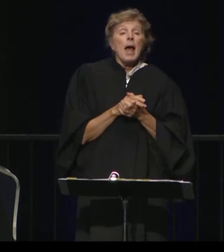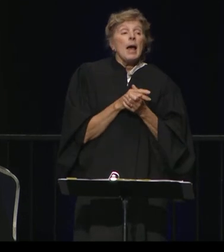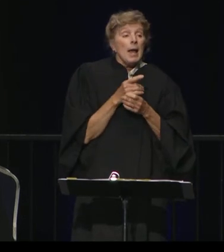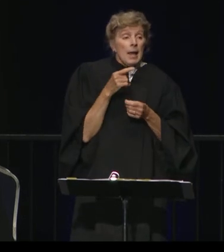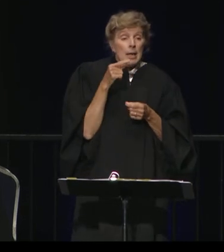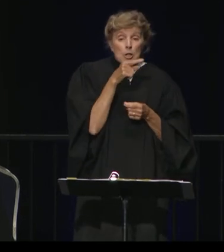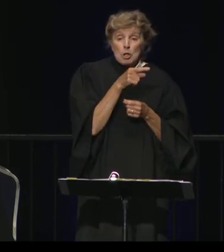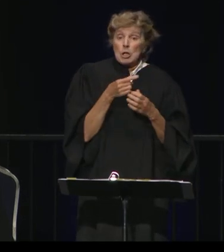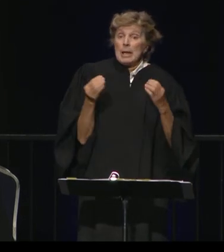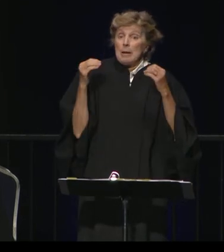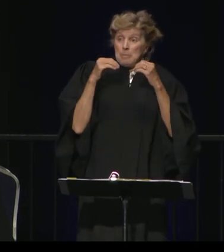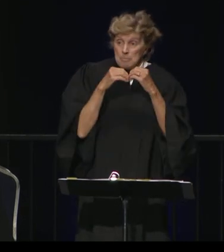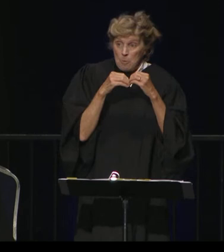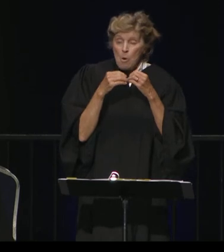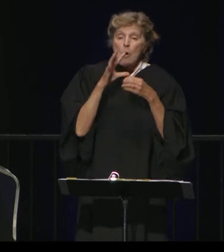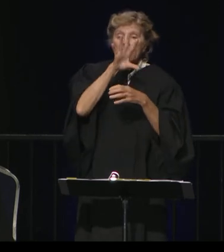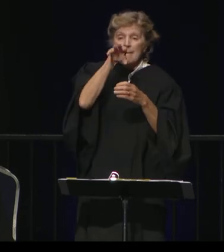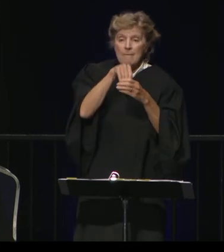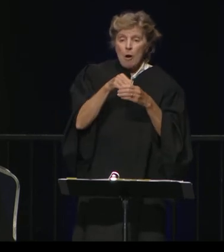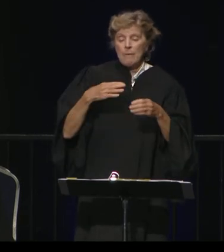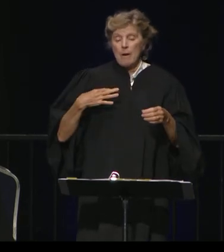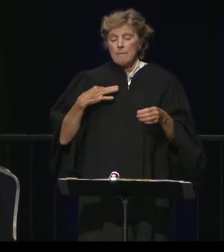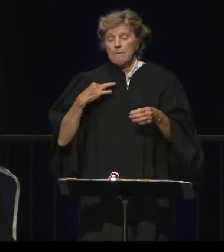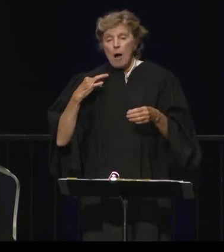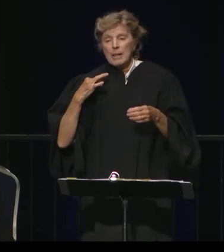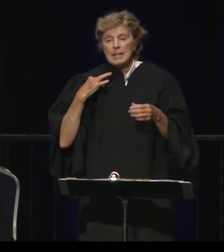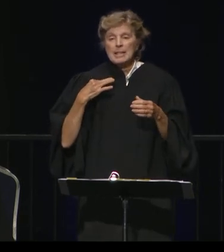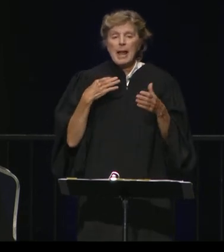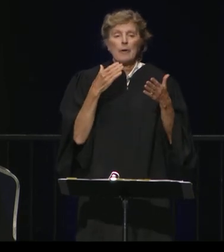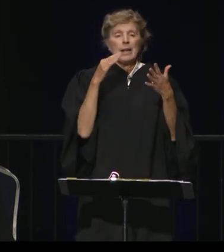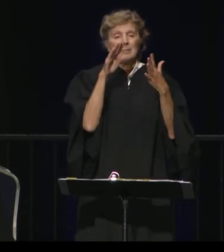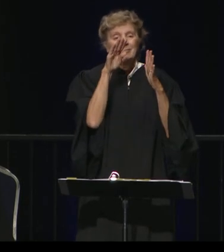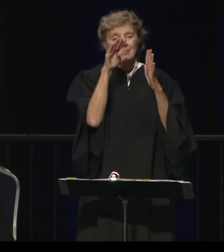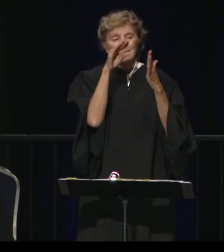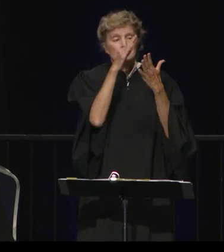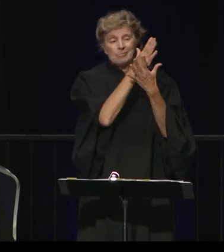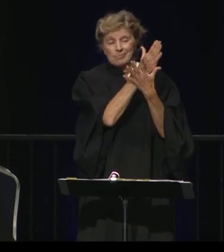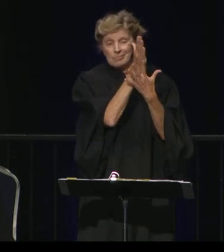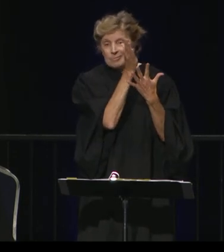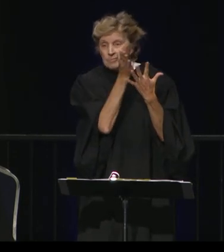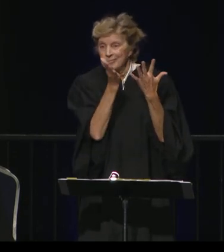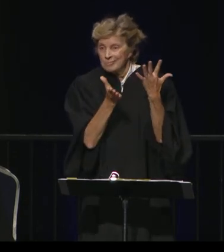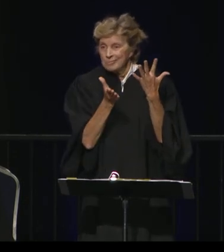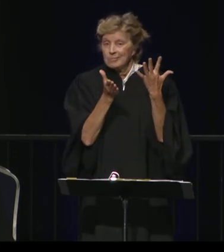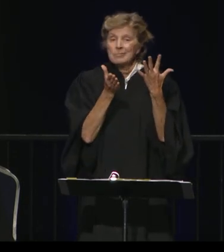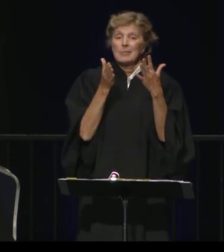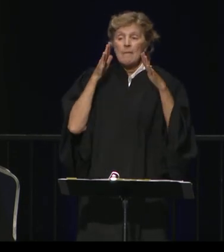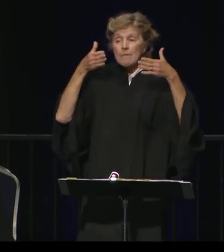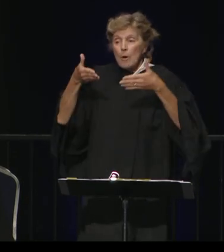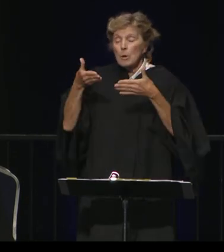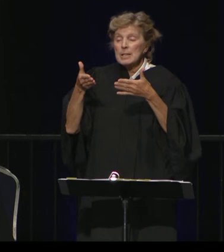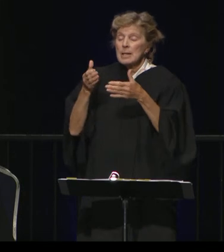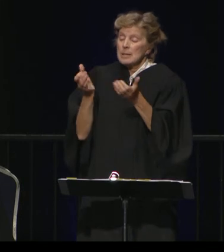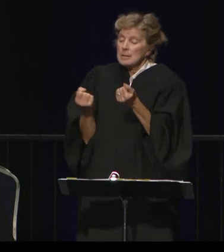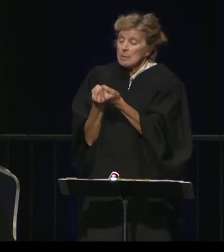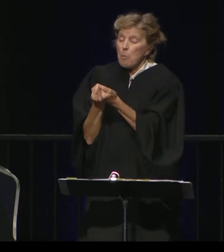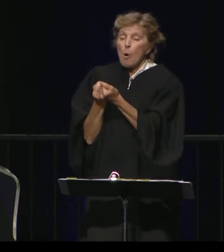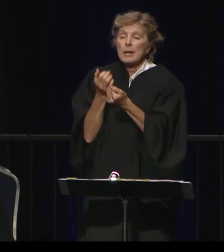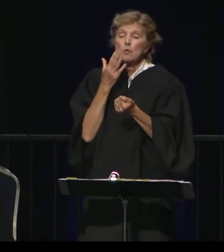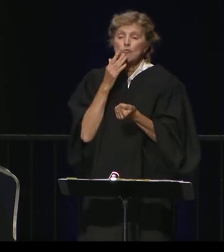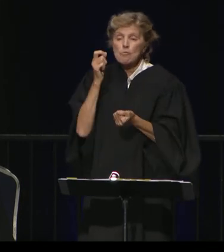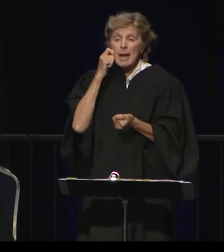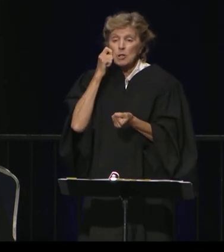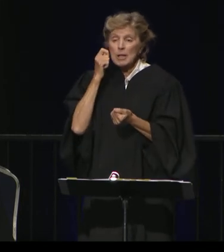has furthermore engaged in voluntary activities focused on supporting racialized children and youth who are